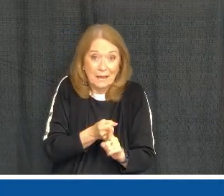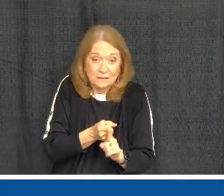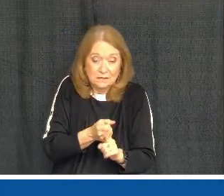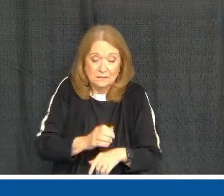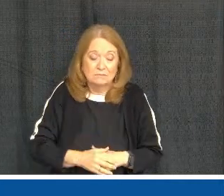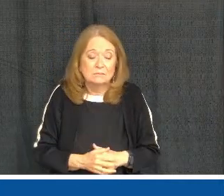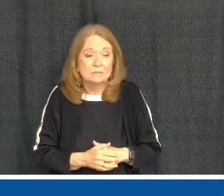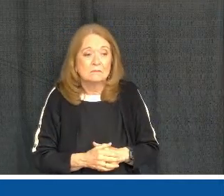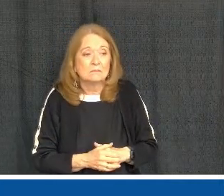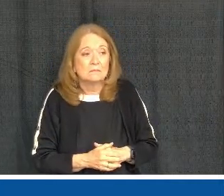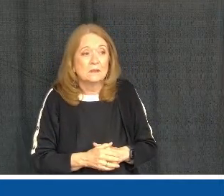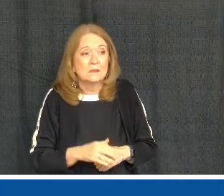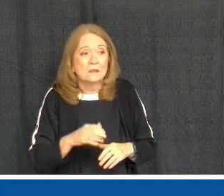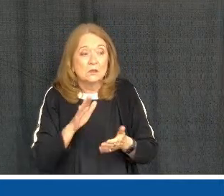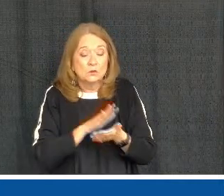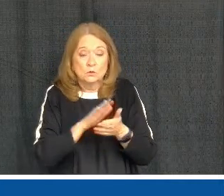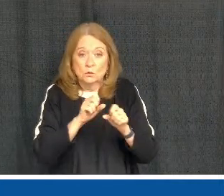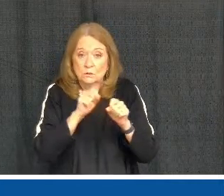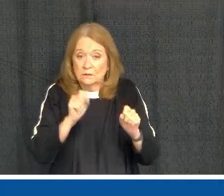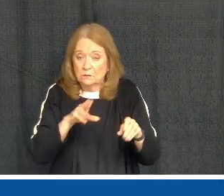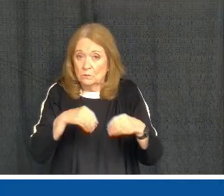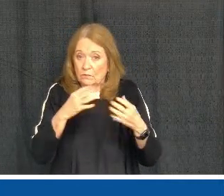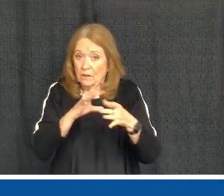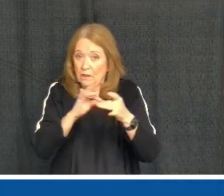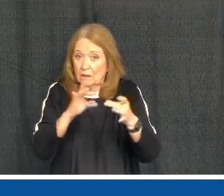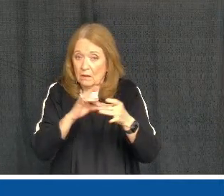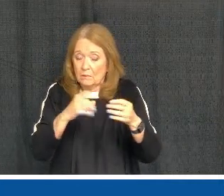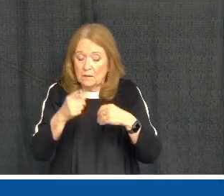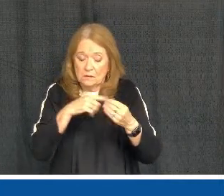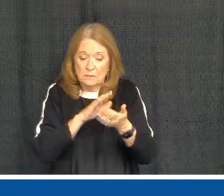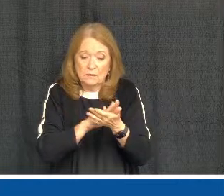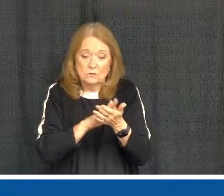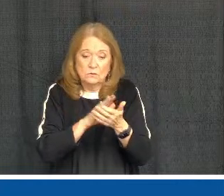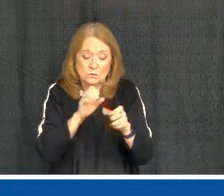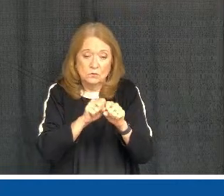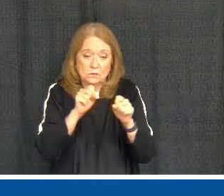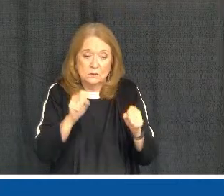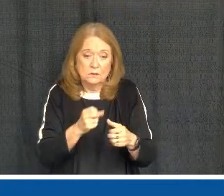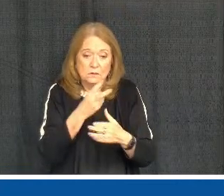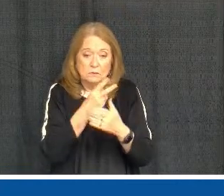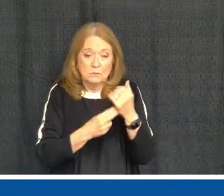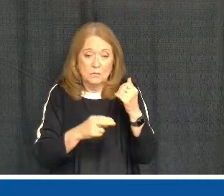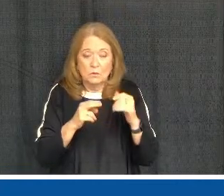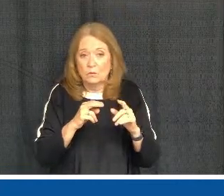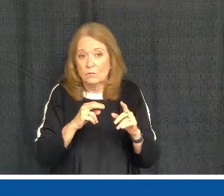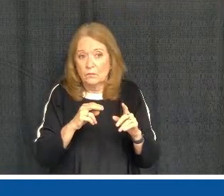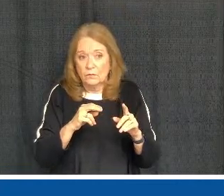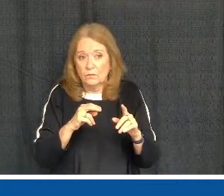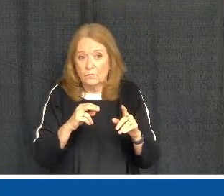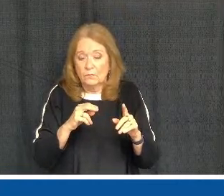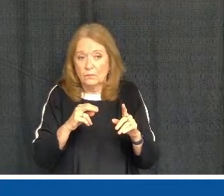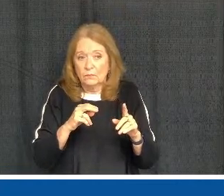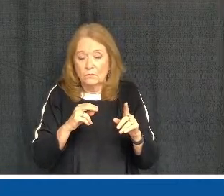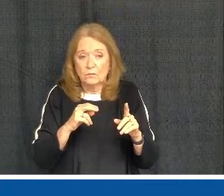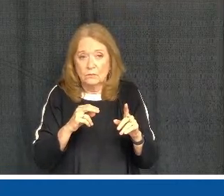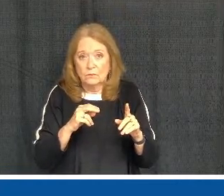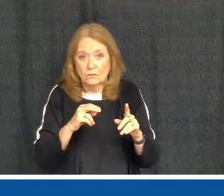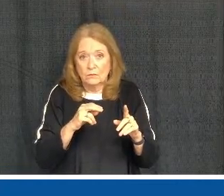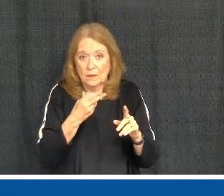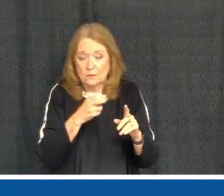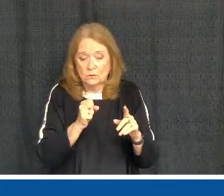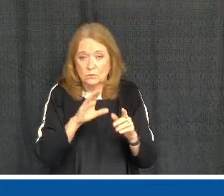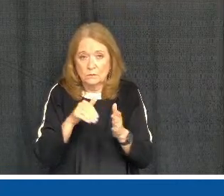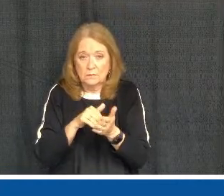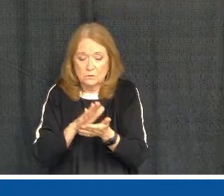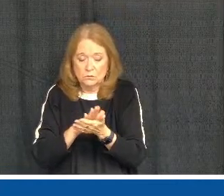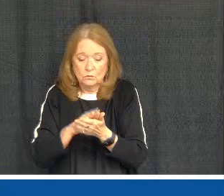plan. The school system did provide comments on their school systems of Oakland and Middle Northeast High School.